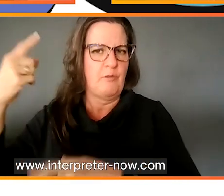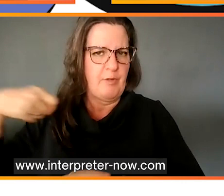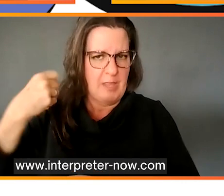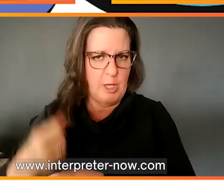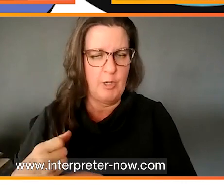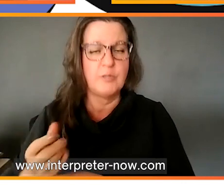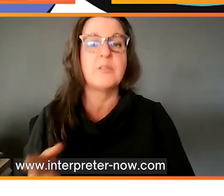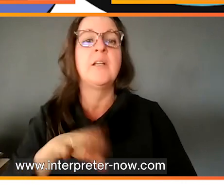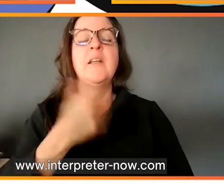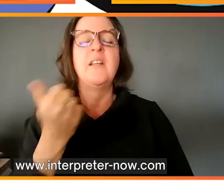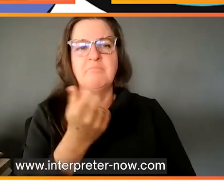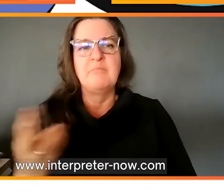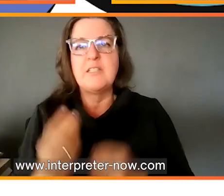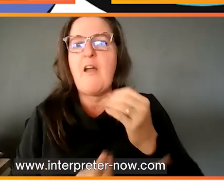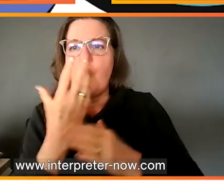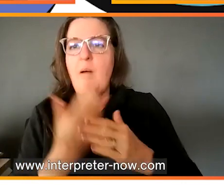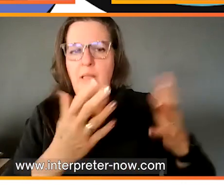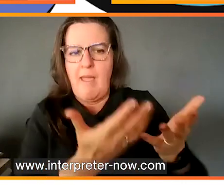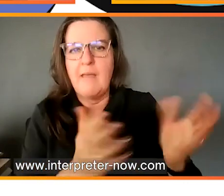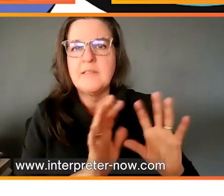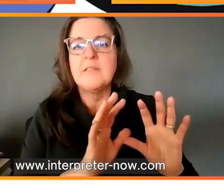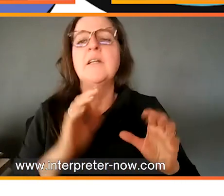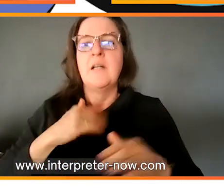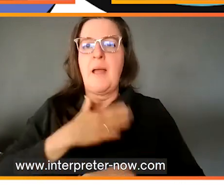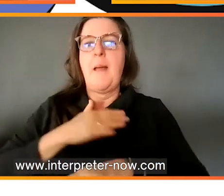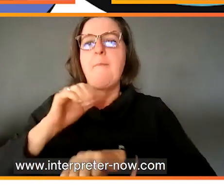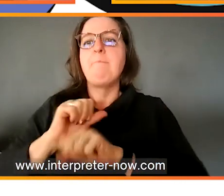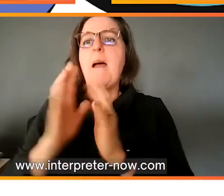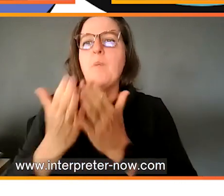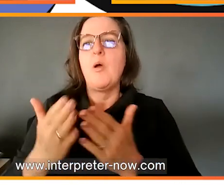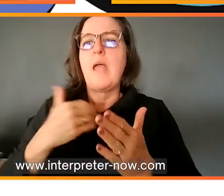are gathered around my book, How to Be an Ally, which has a bright orange cover.